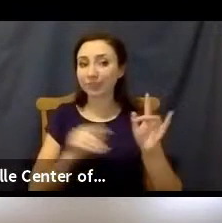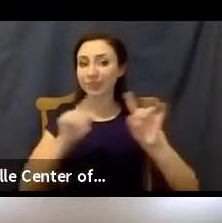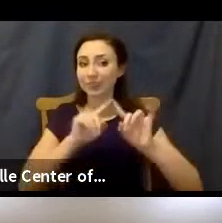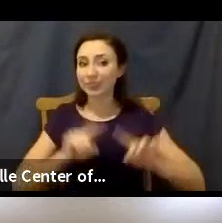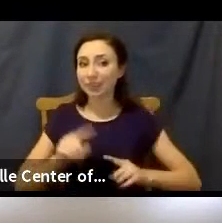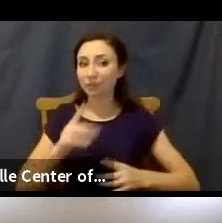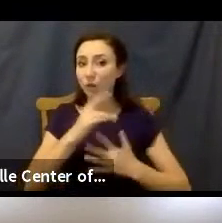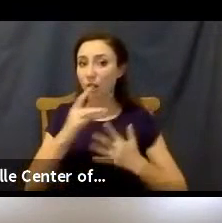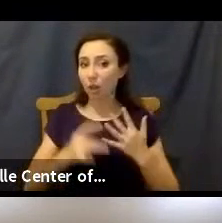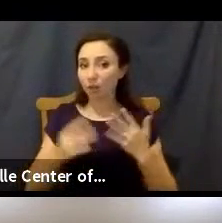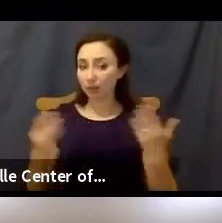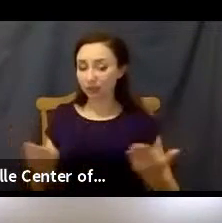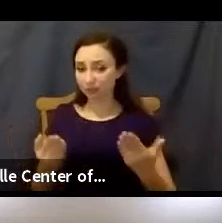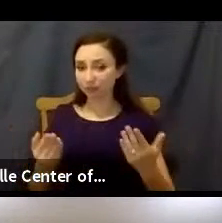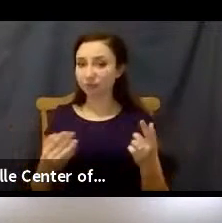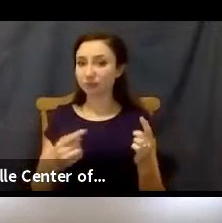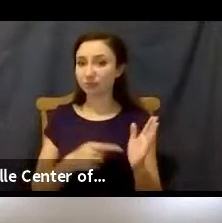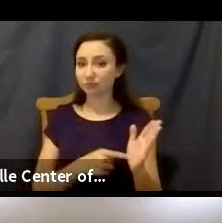options here.